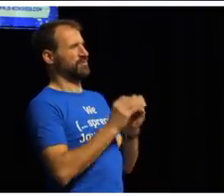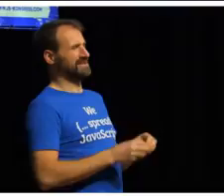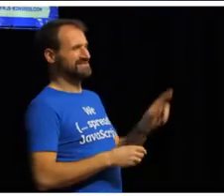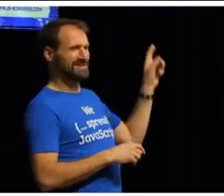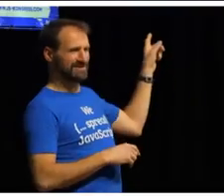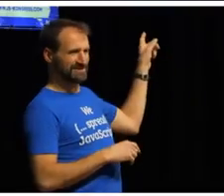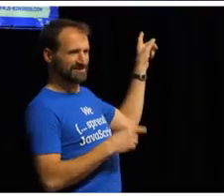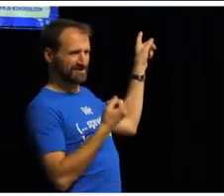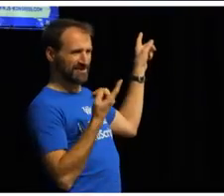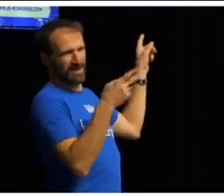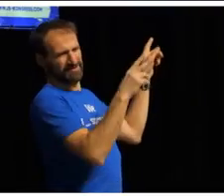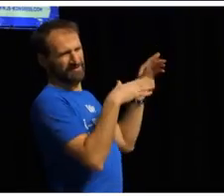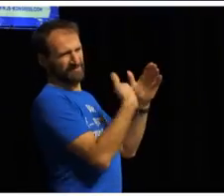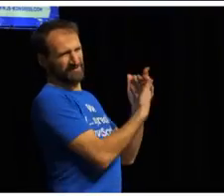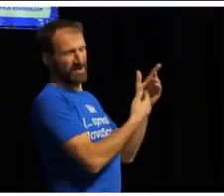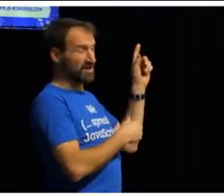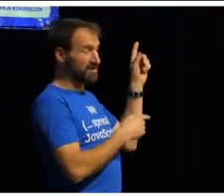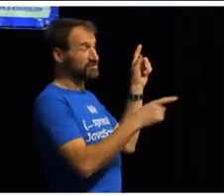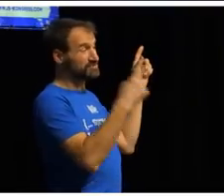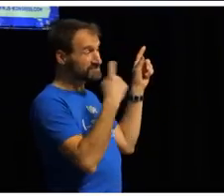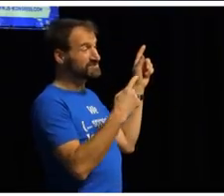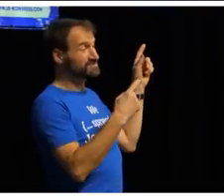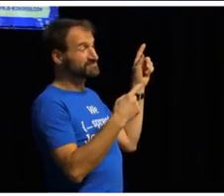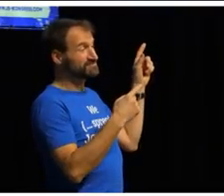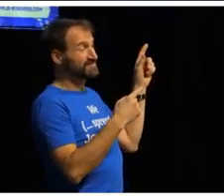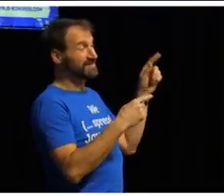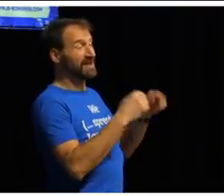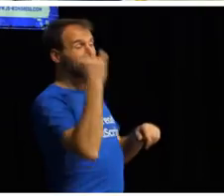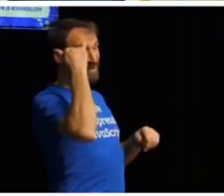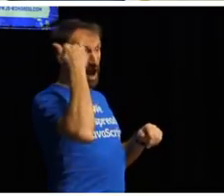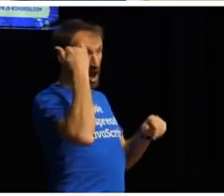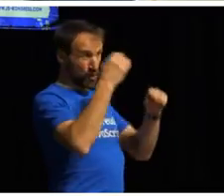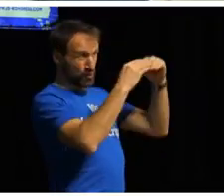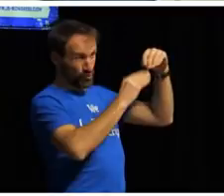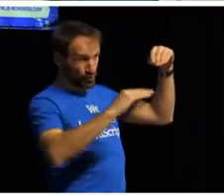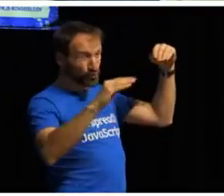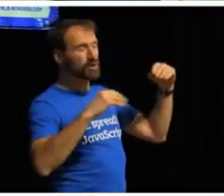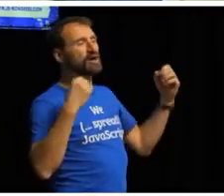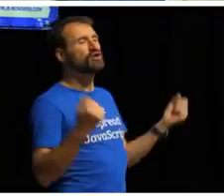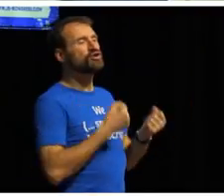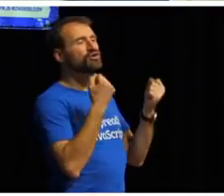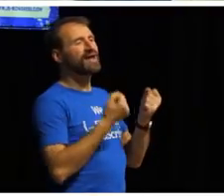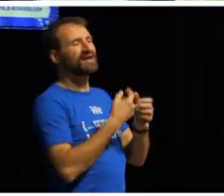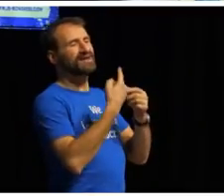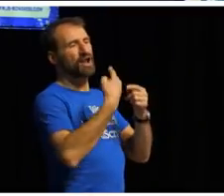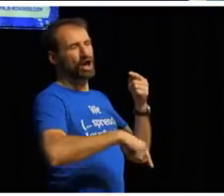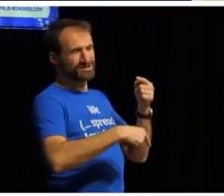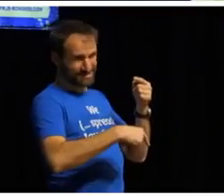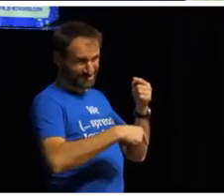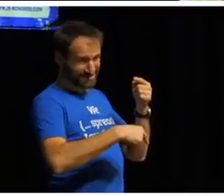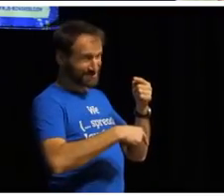line, which is much better, is the training loss. And what I achieved there, that actually for the training data,